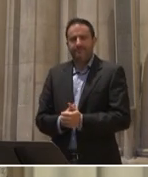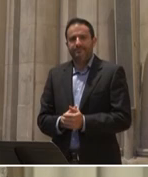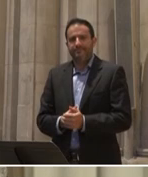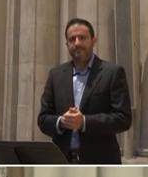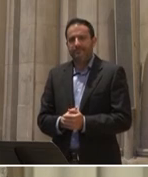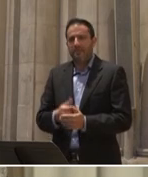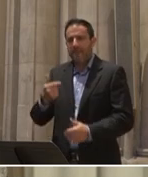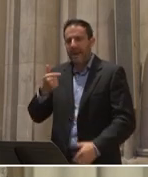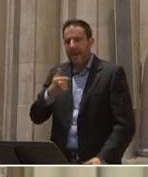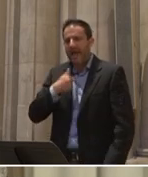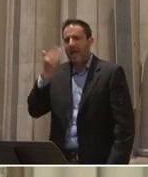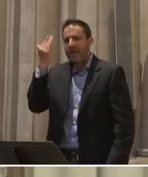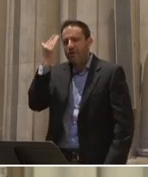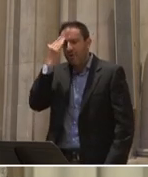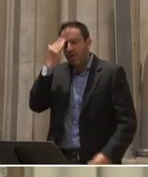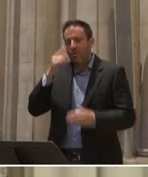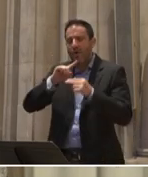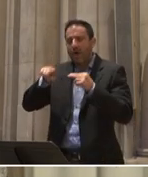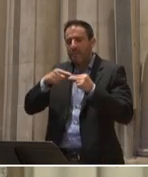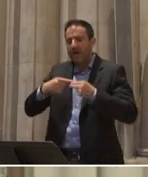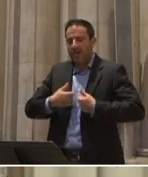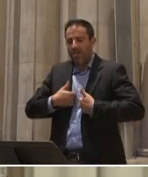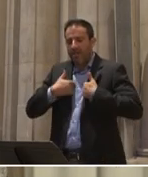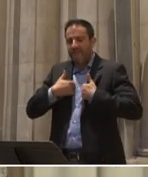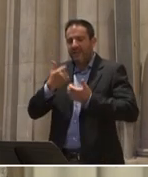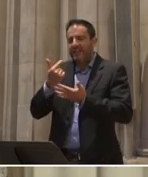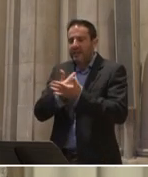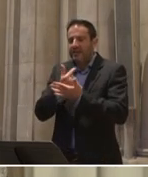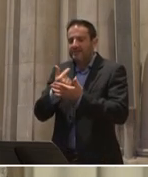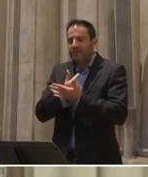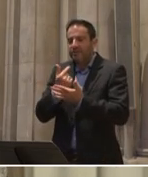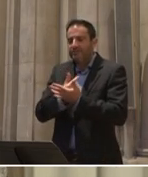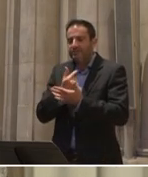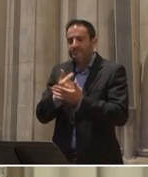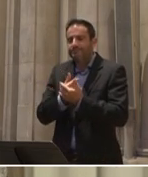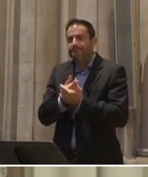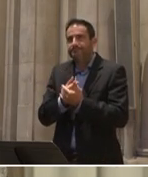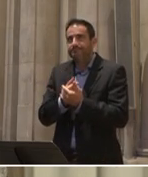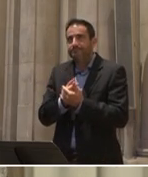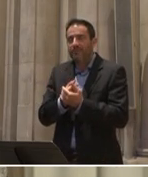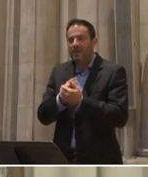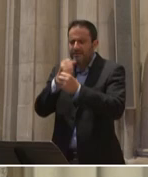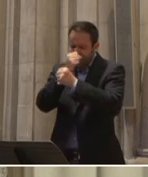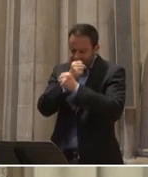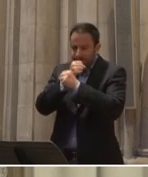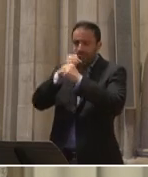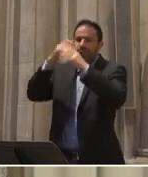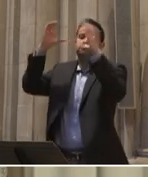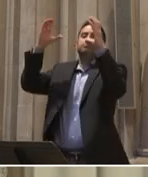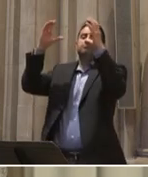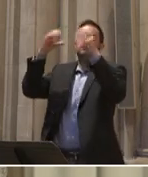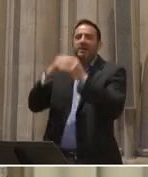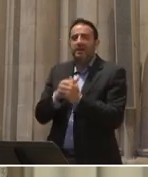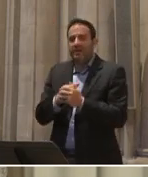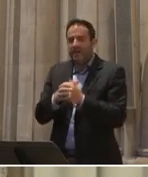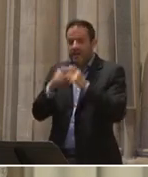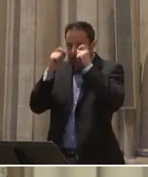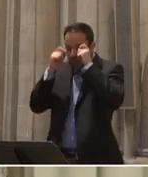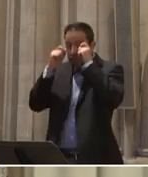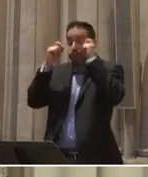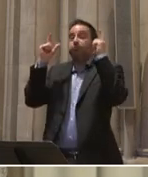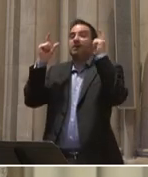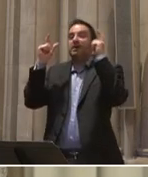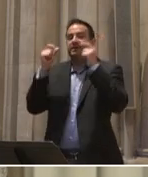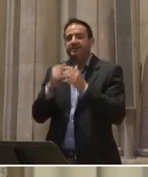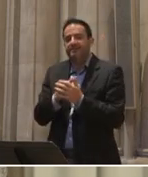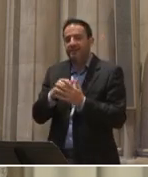But what I know about living the gospel, however, is that it's as much a revelation, it's as much a surprise,